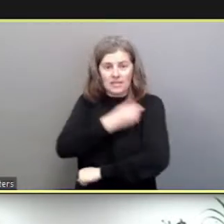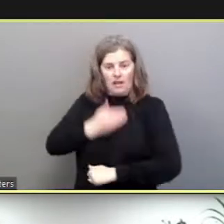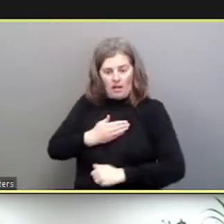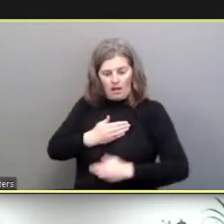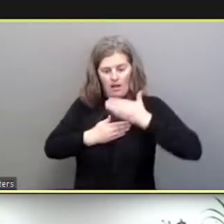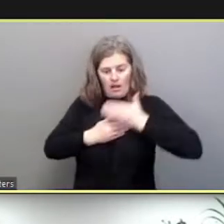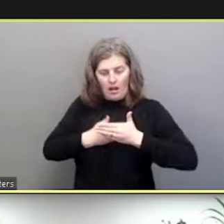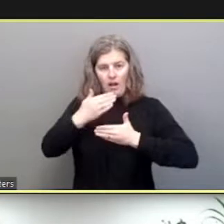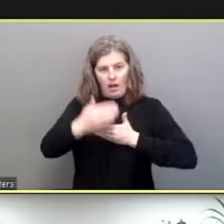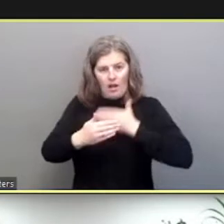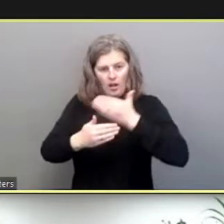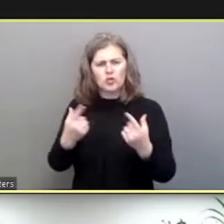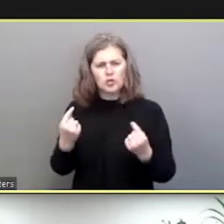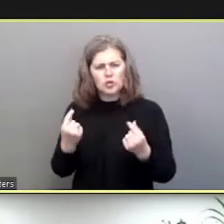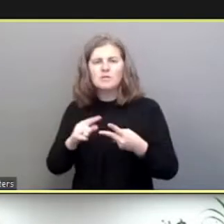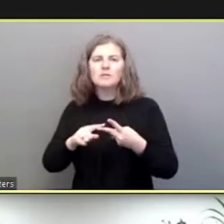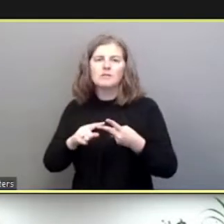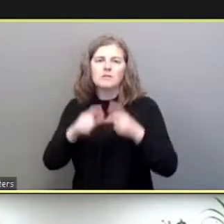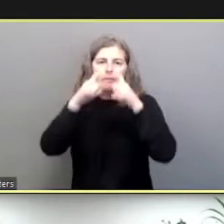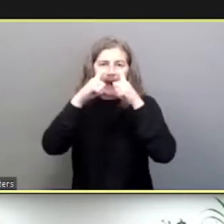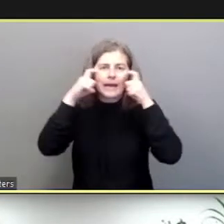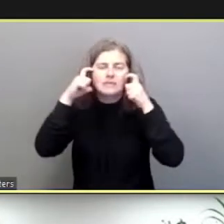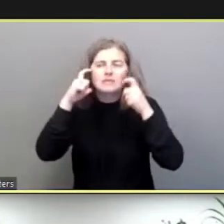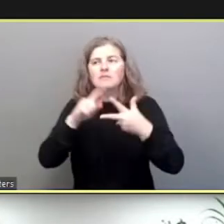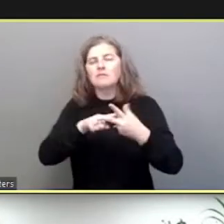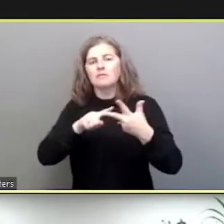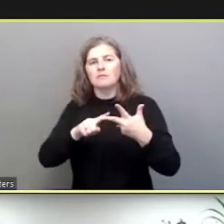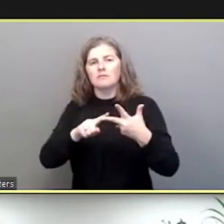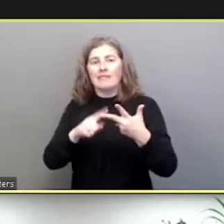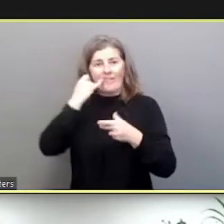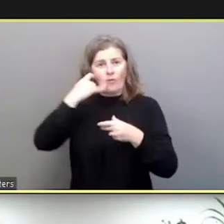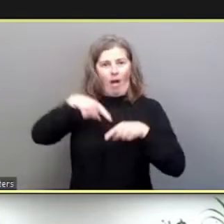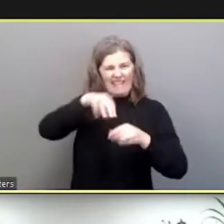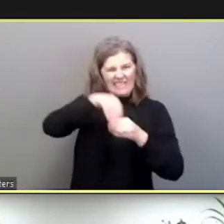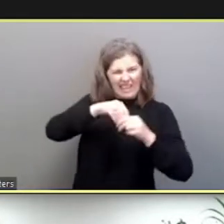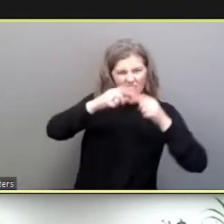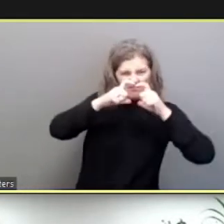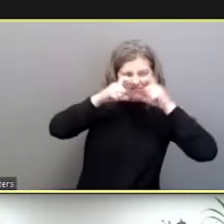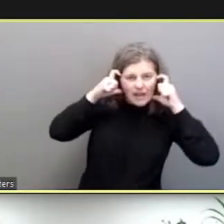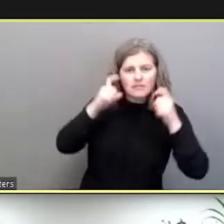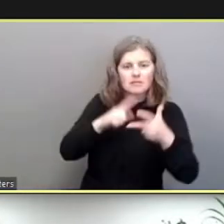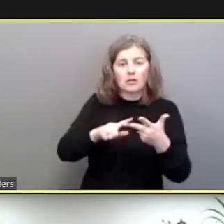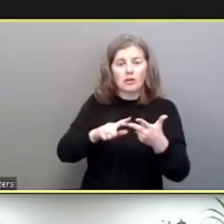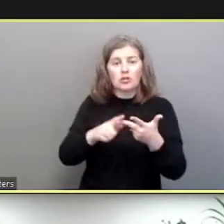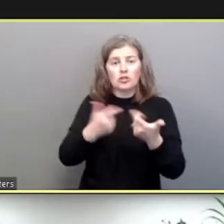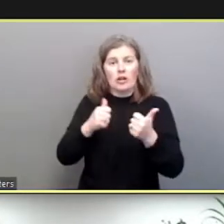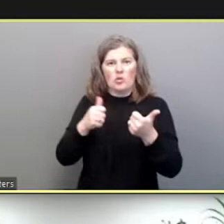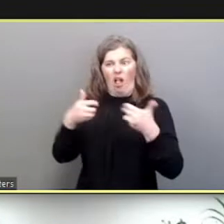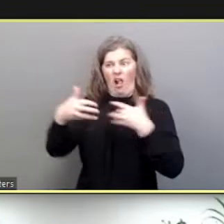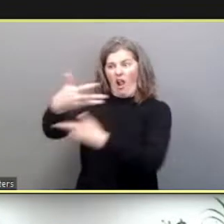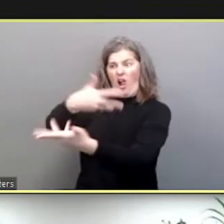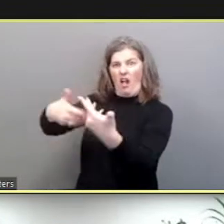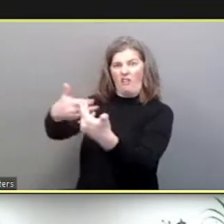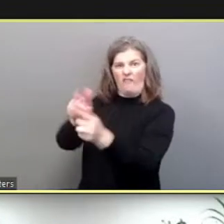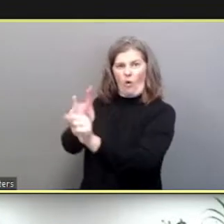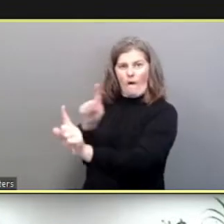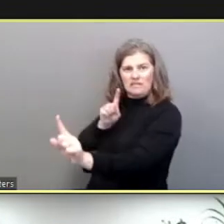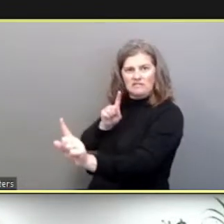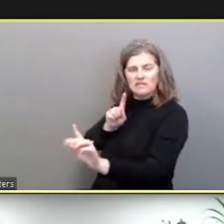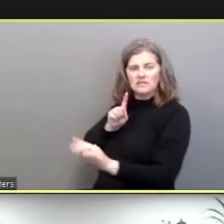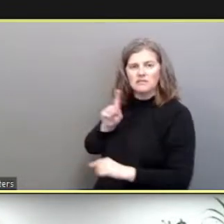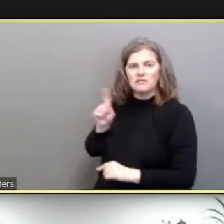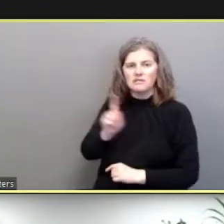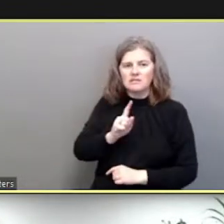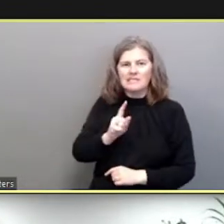and that includes wearing a mask when you're indoors, trying to avoid crowds and